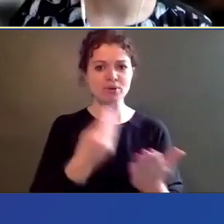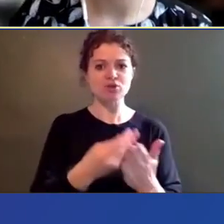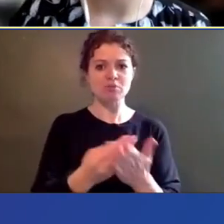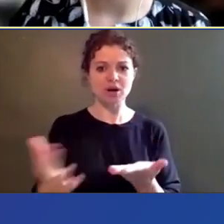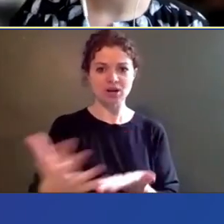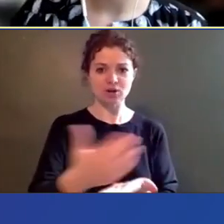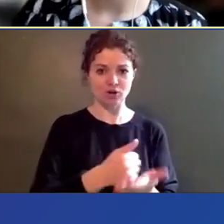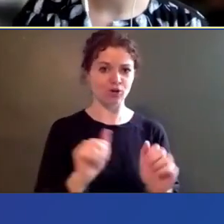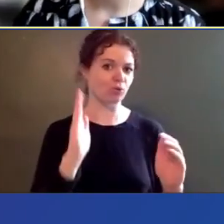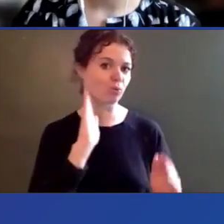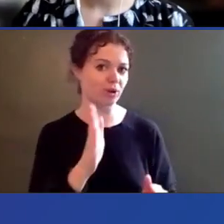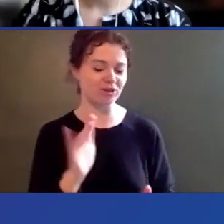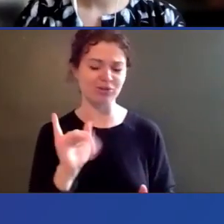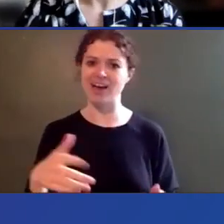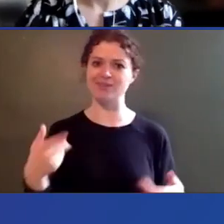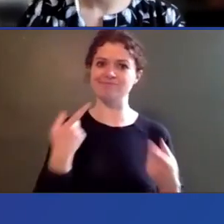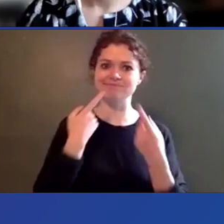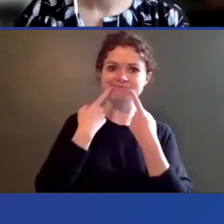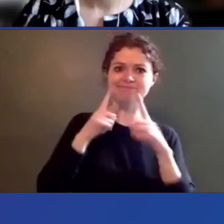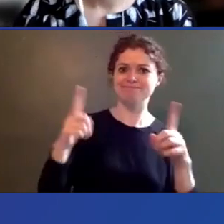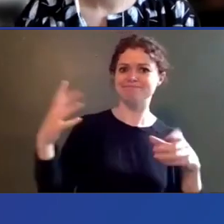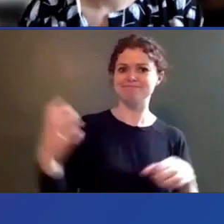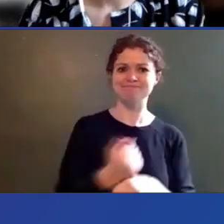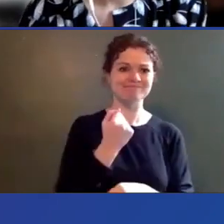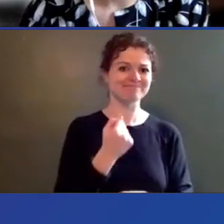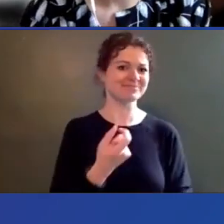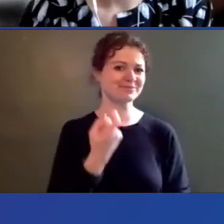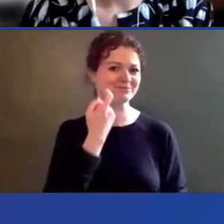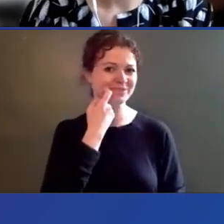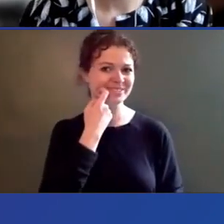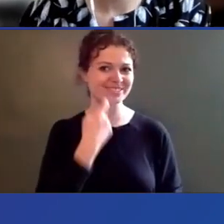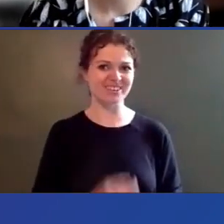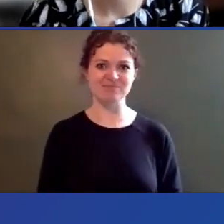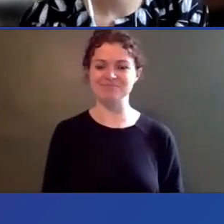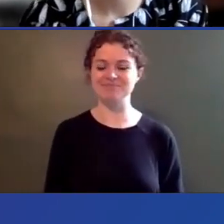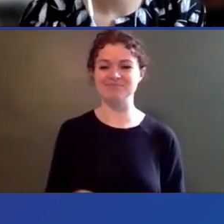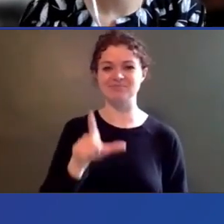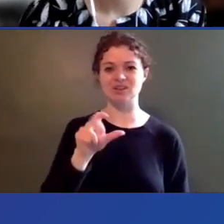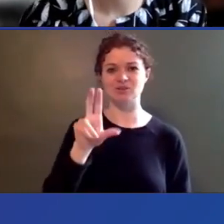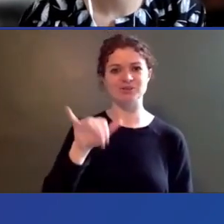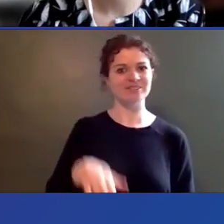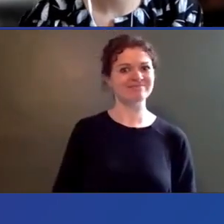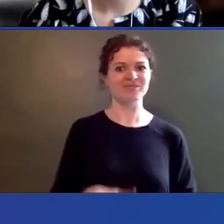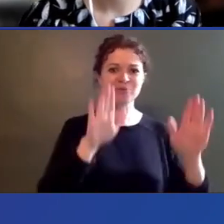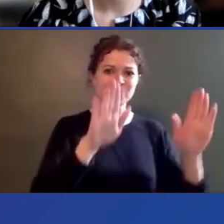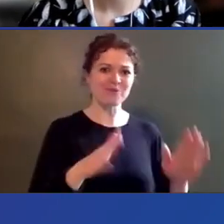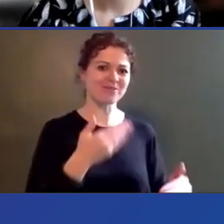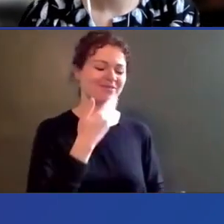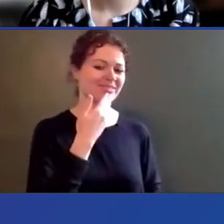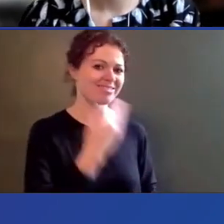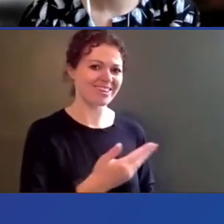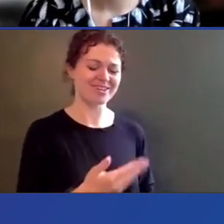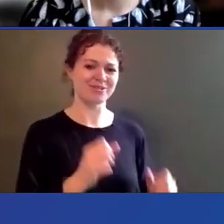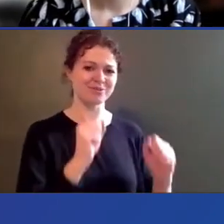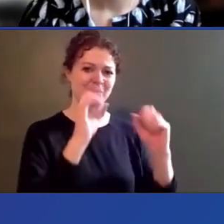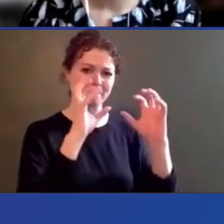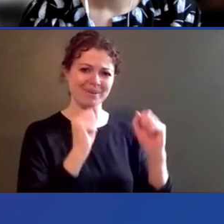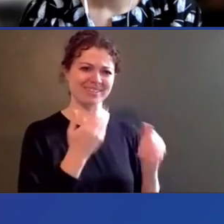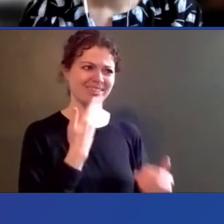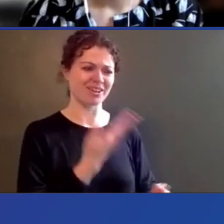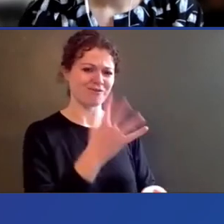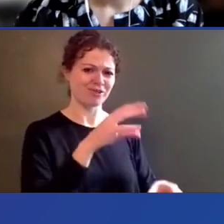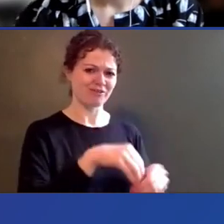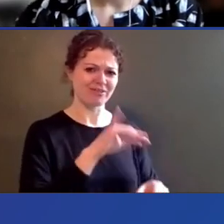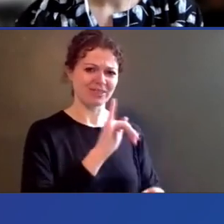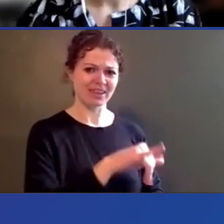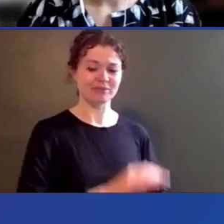major win recently. Wonderful. Fantastic. Congratulations, and thank you for your work on it. Great. Yeah, I could speak. This is Kim